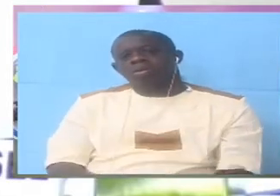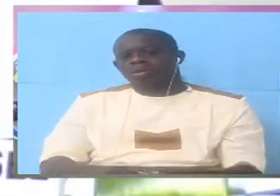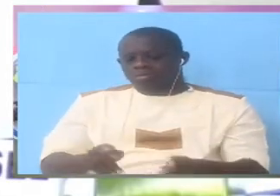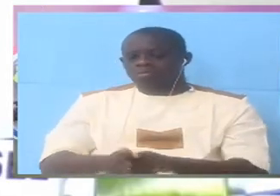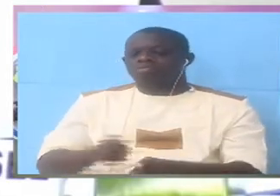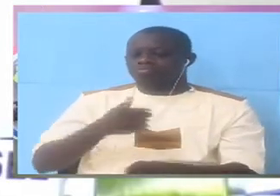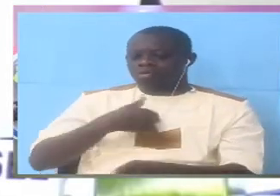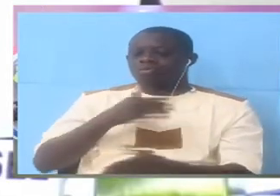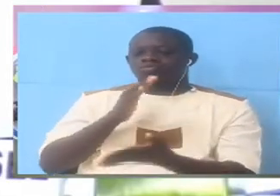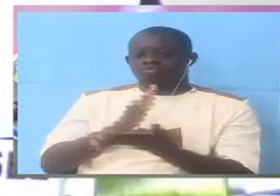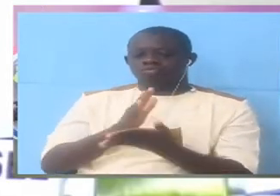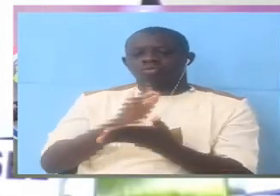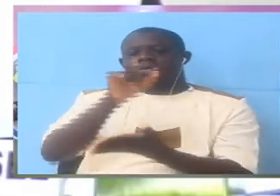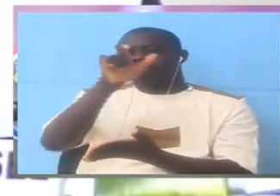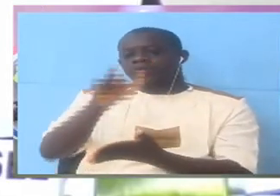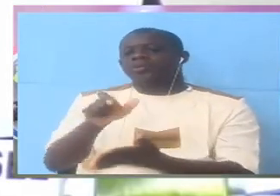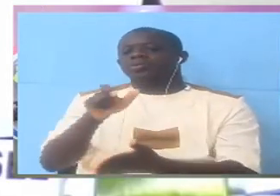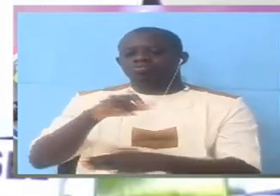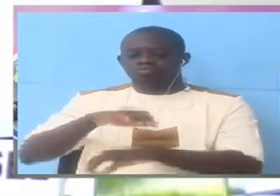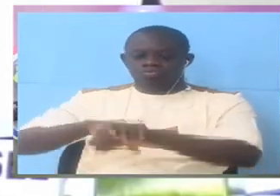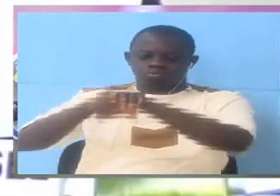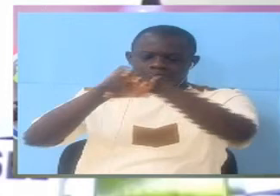that I had been taken to the NIA.